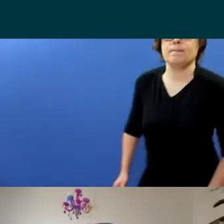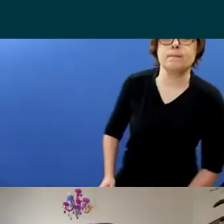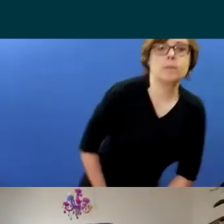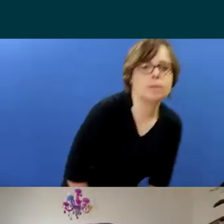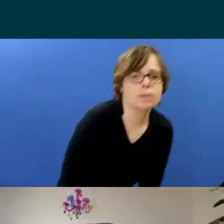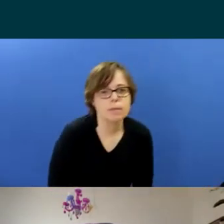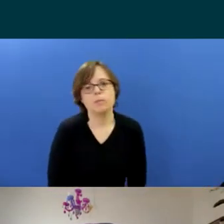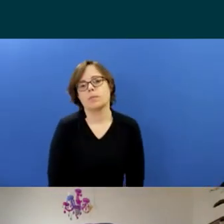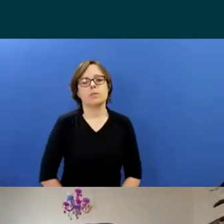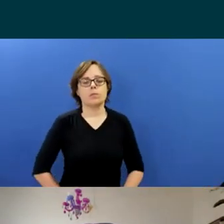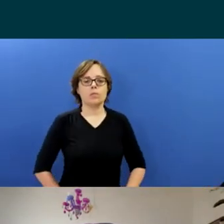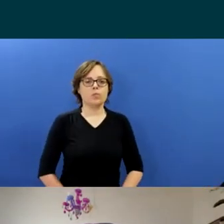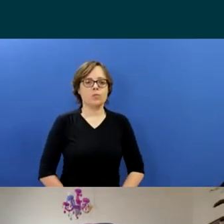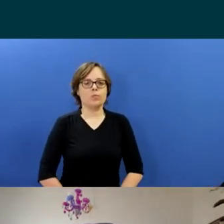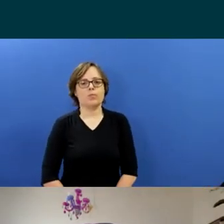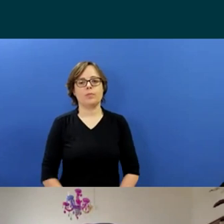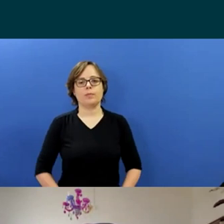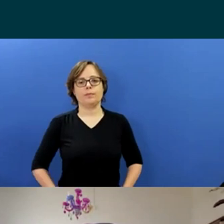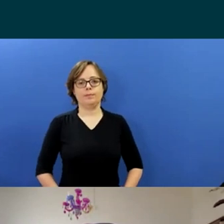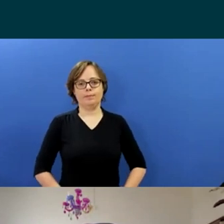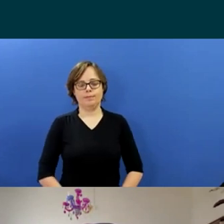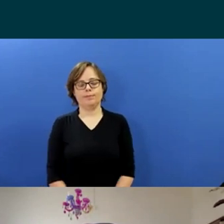20 seconds before.